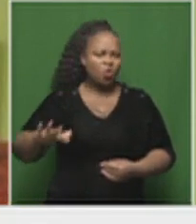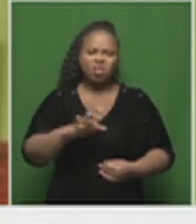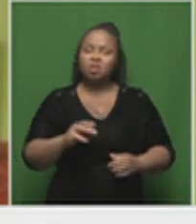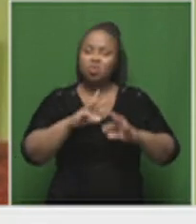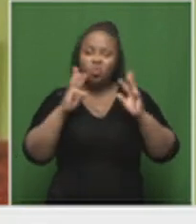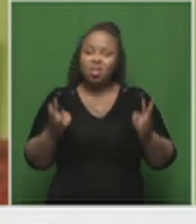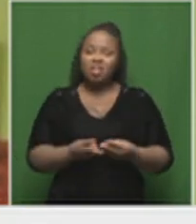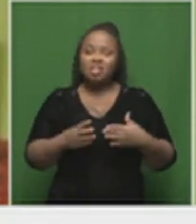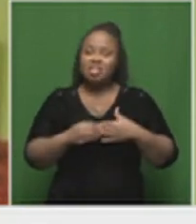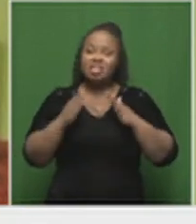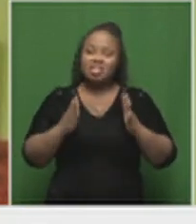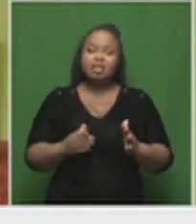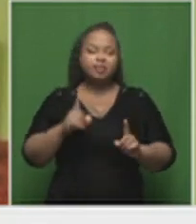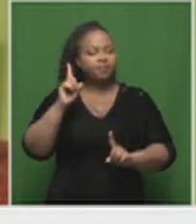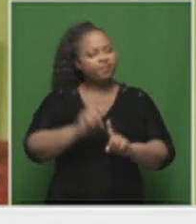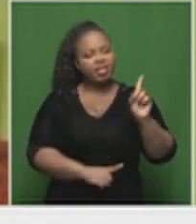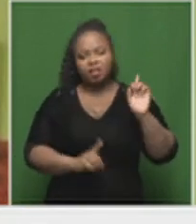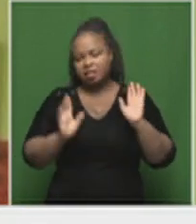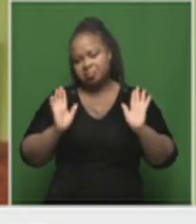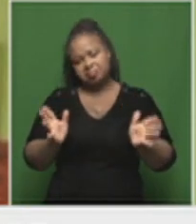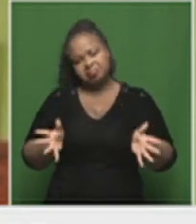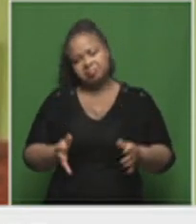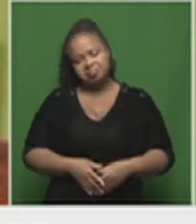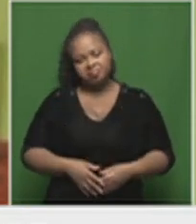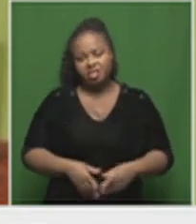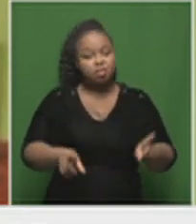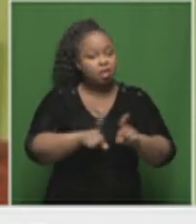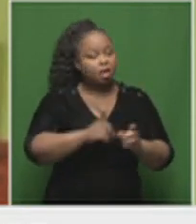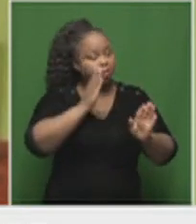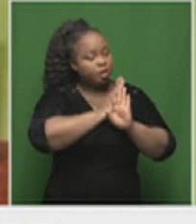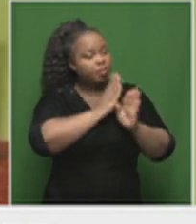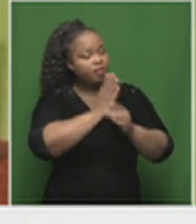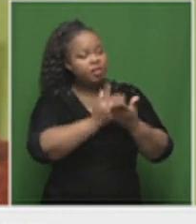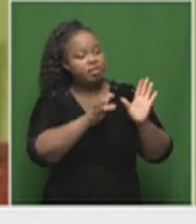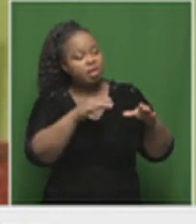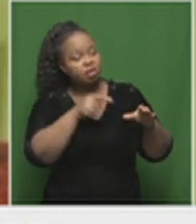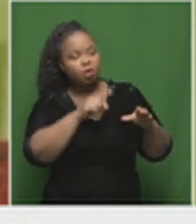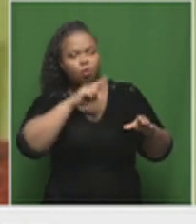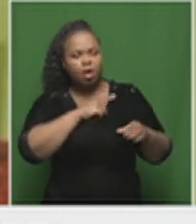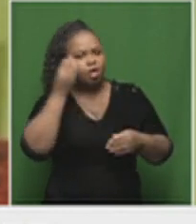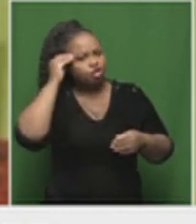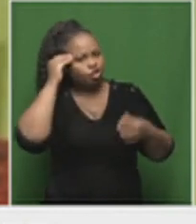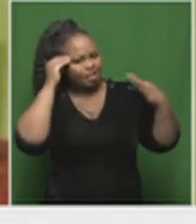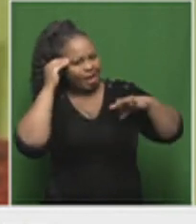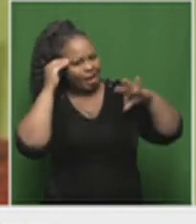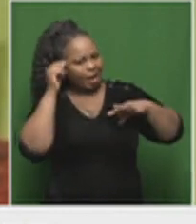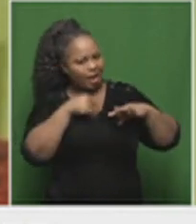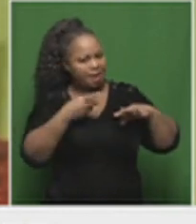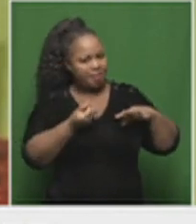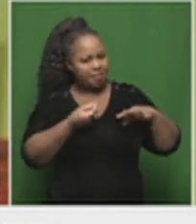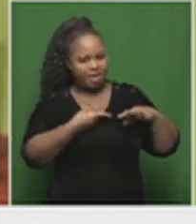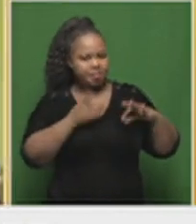leaders, including those in the private sector, because they're just interested in profit as compared to saving lives.